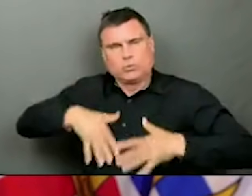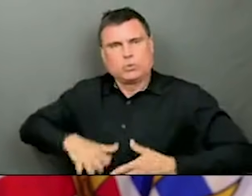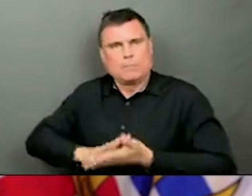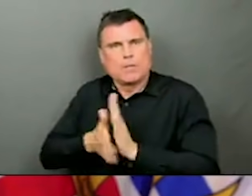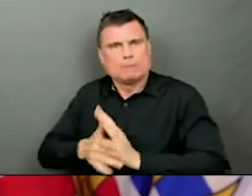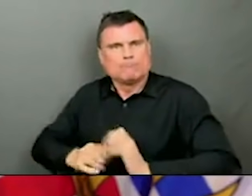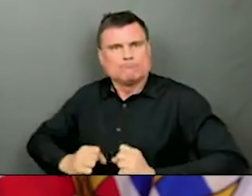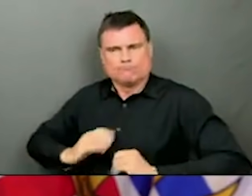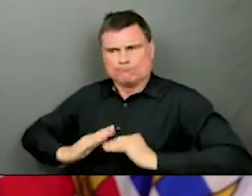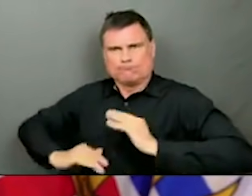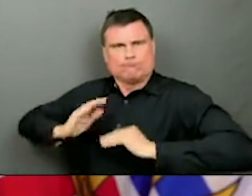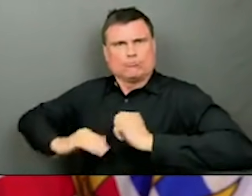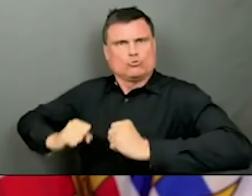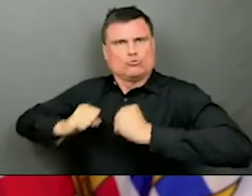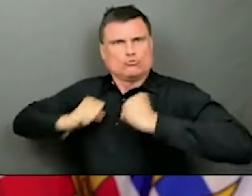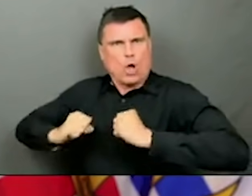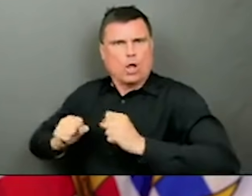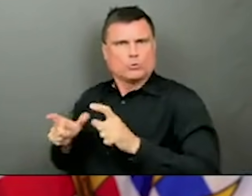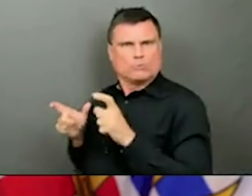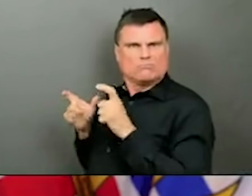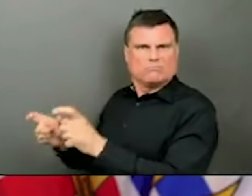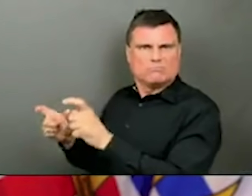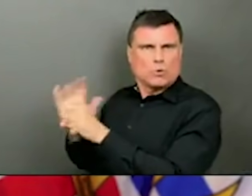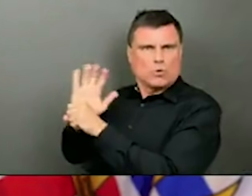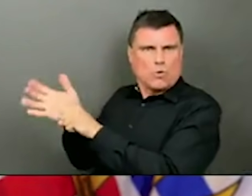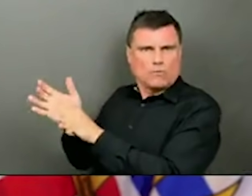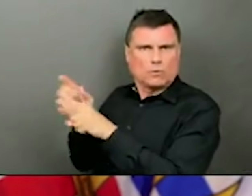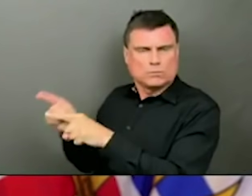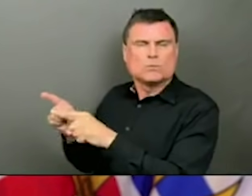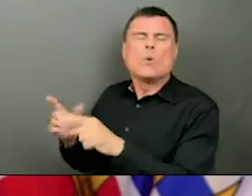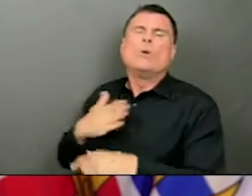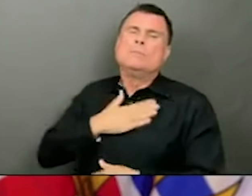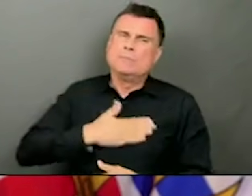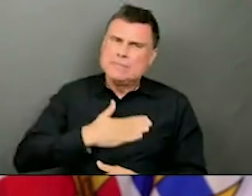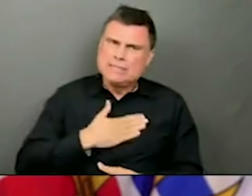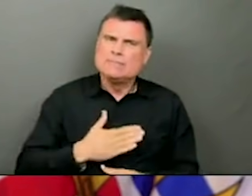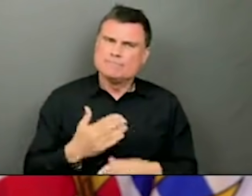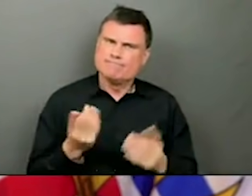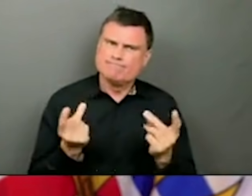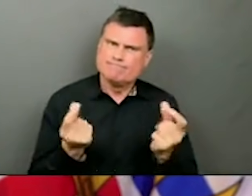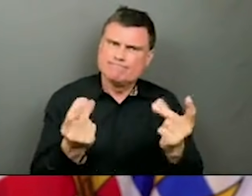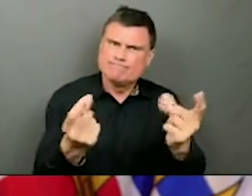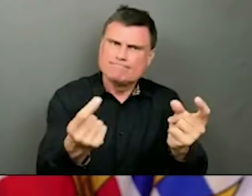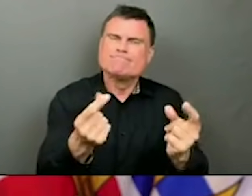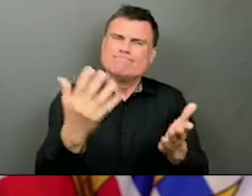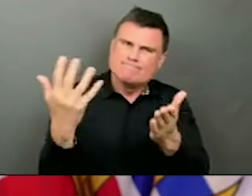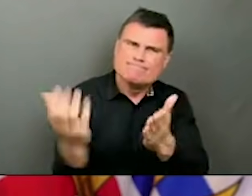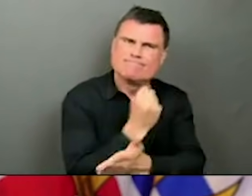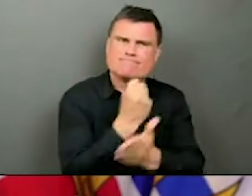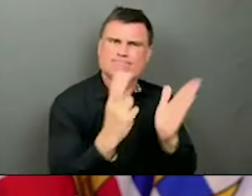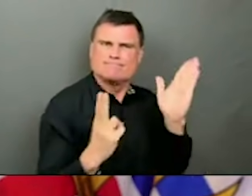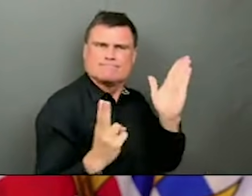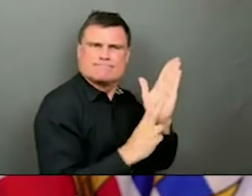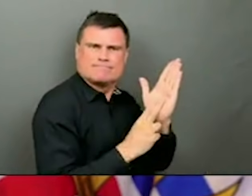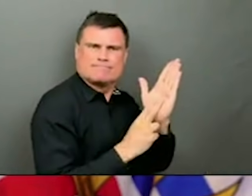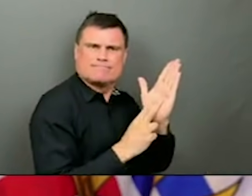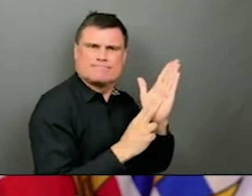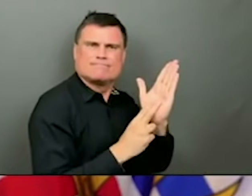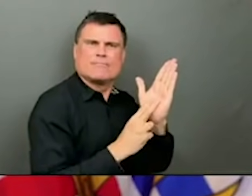get your vaccine, the sooner you will have the protection that we are all looking for from this